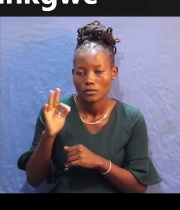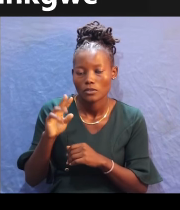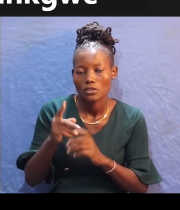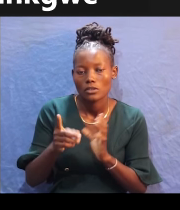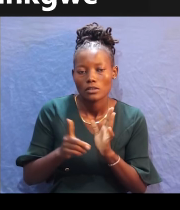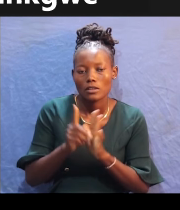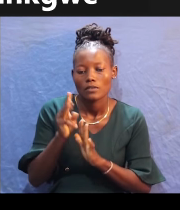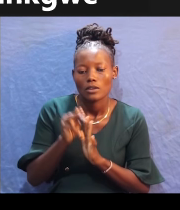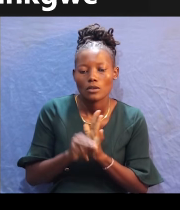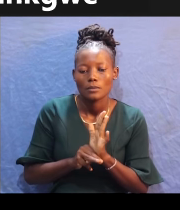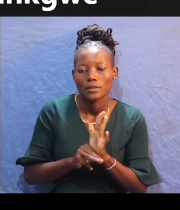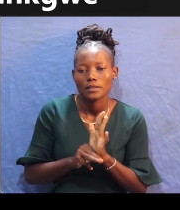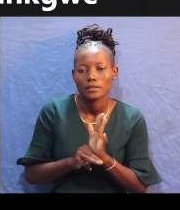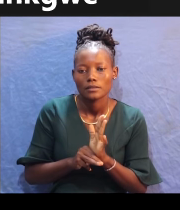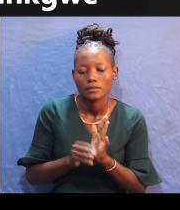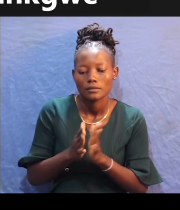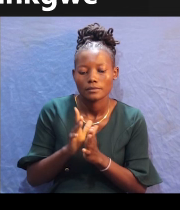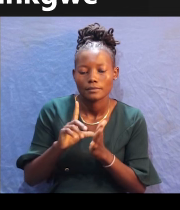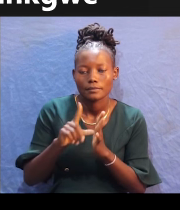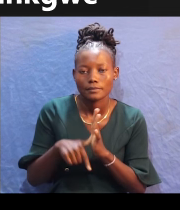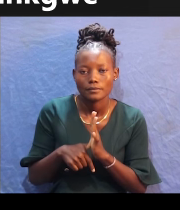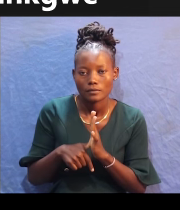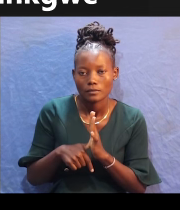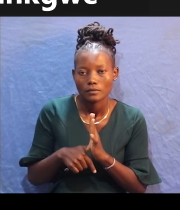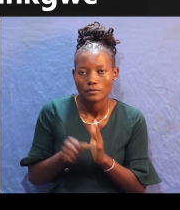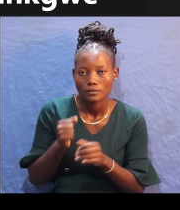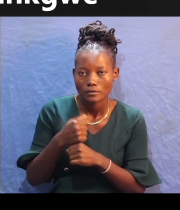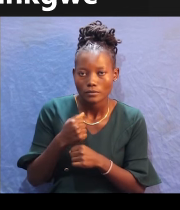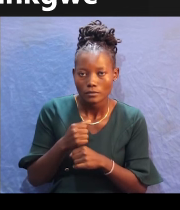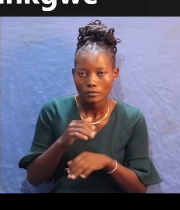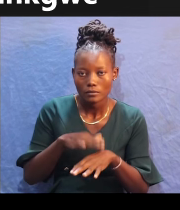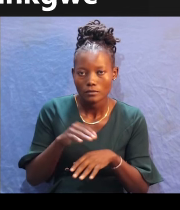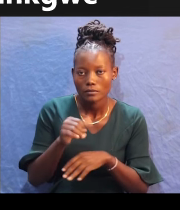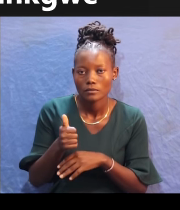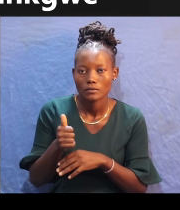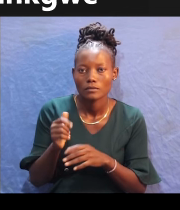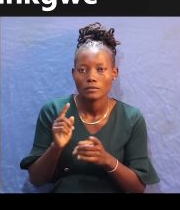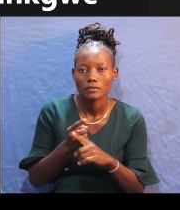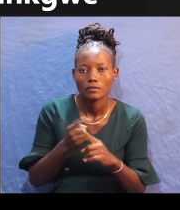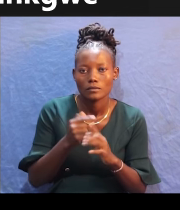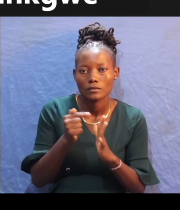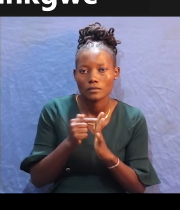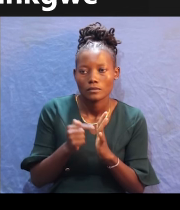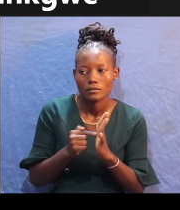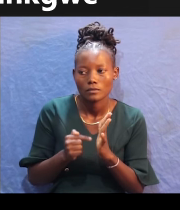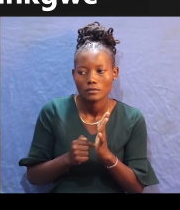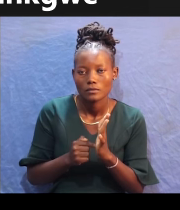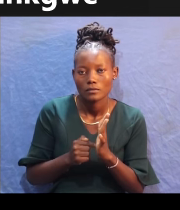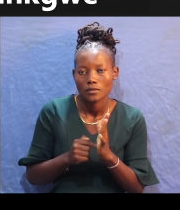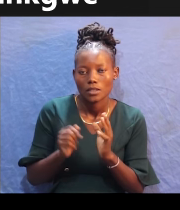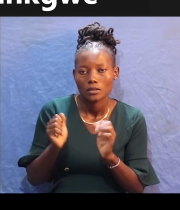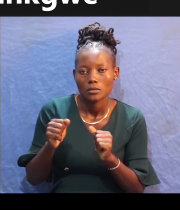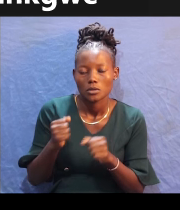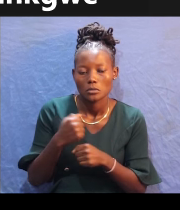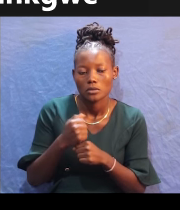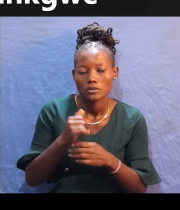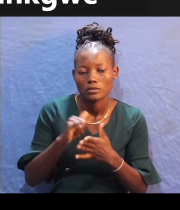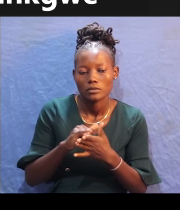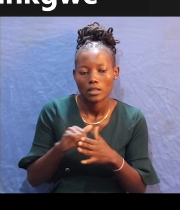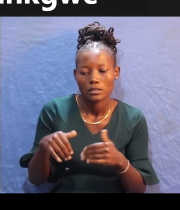And later, if we want to work on some other aspects and we want to get into more details, we can also do that. For